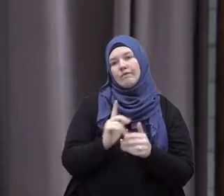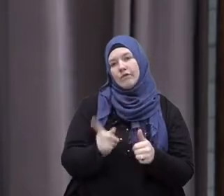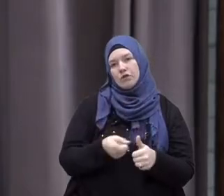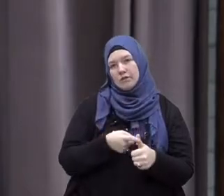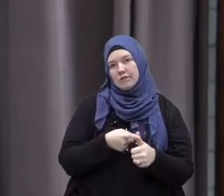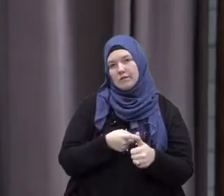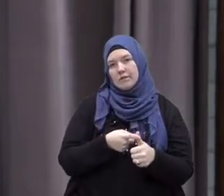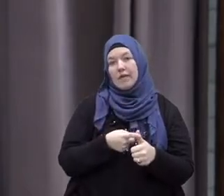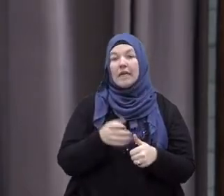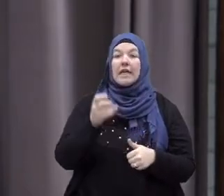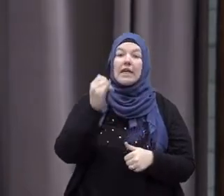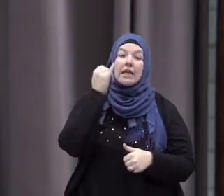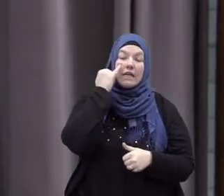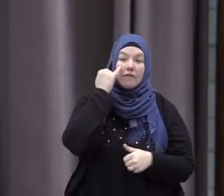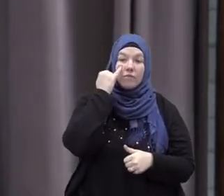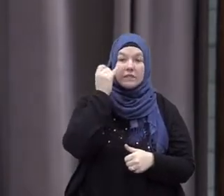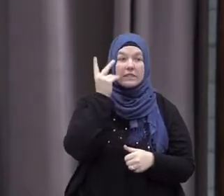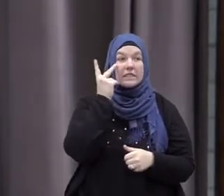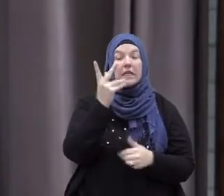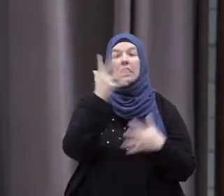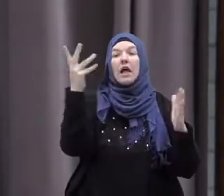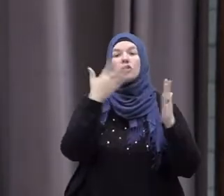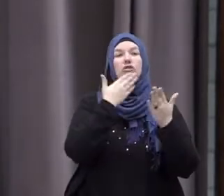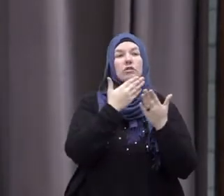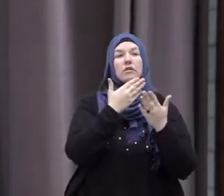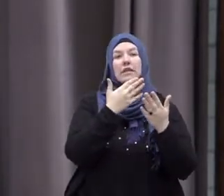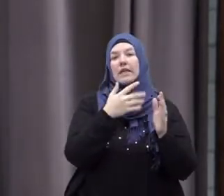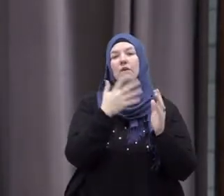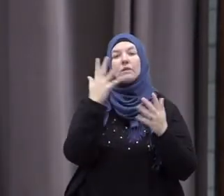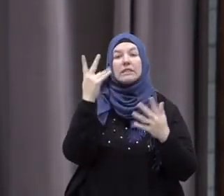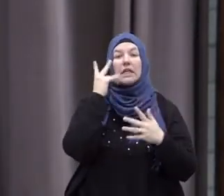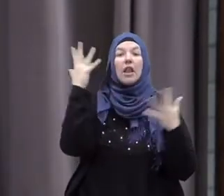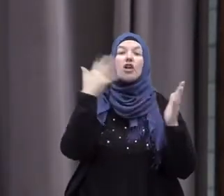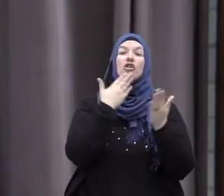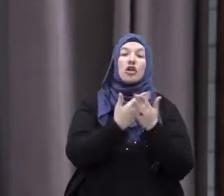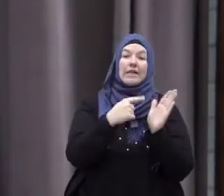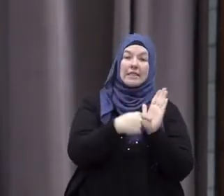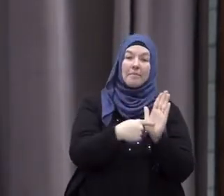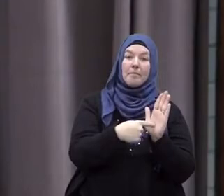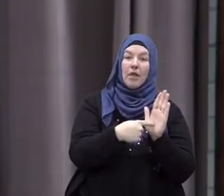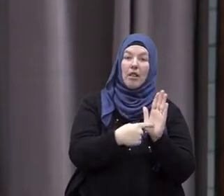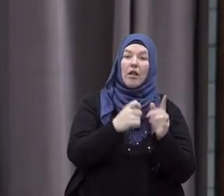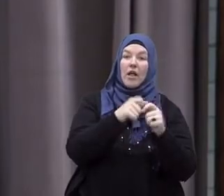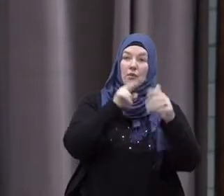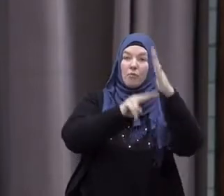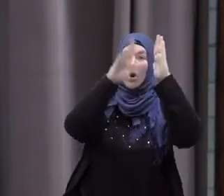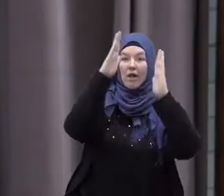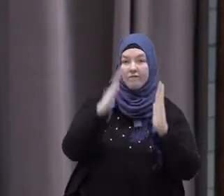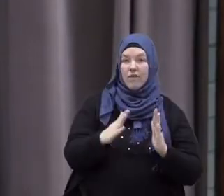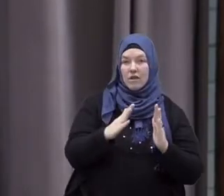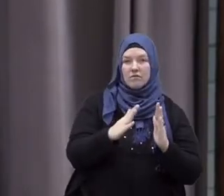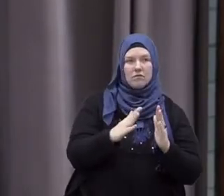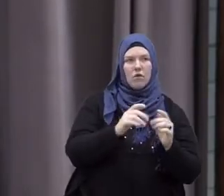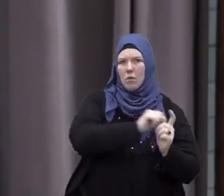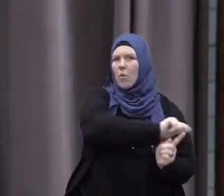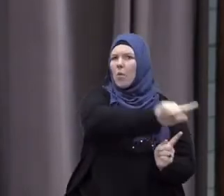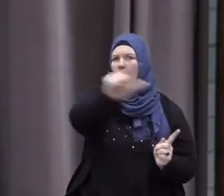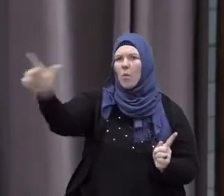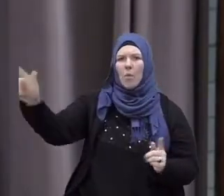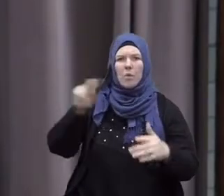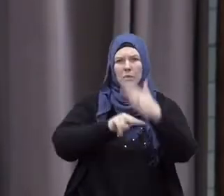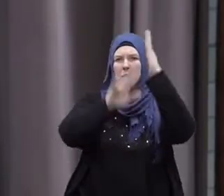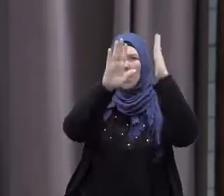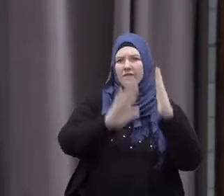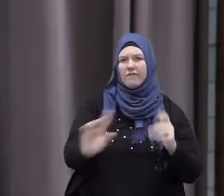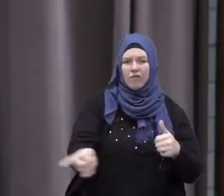So we see a lot of examples in the life of the Prophet and the prophets in general who were leading